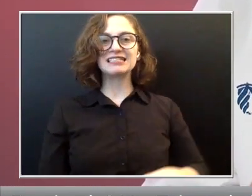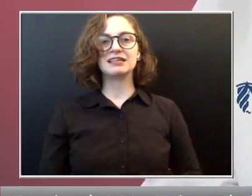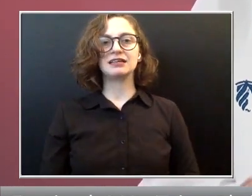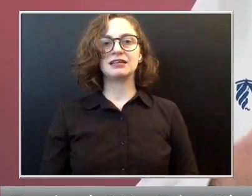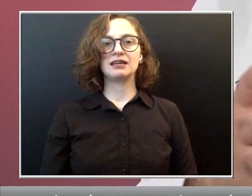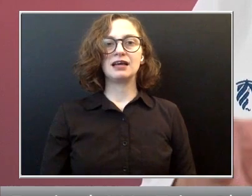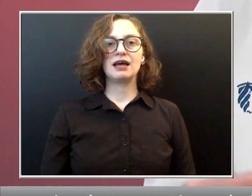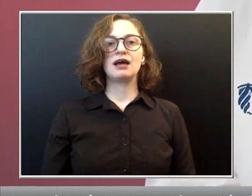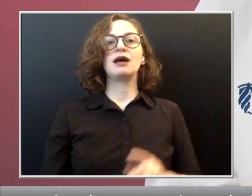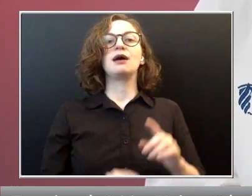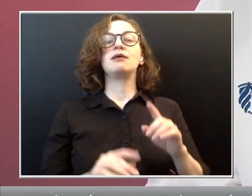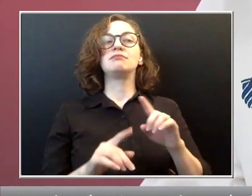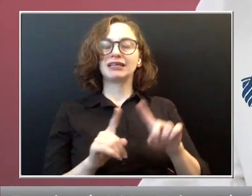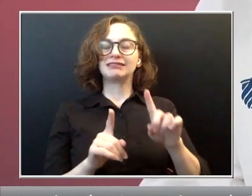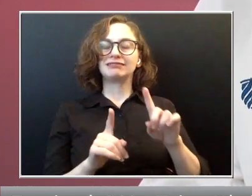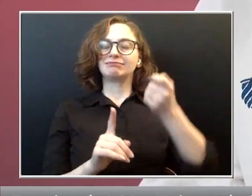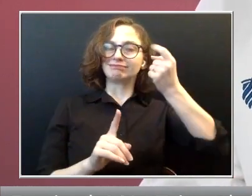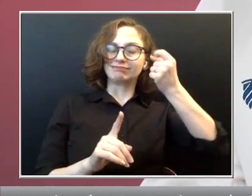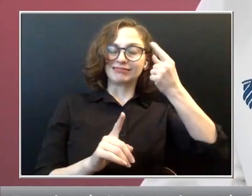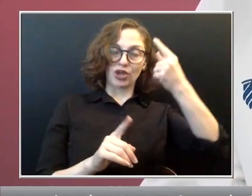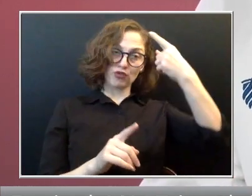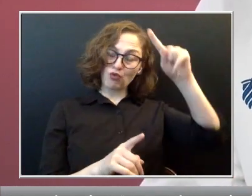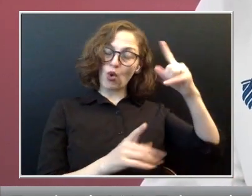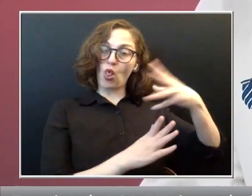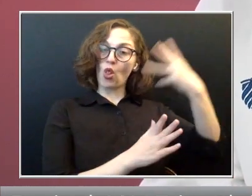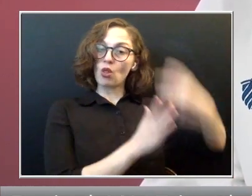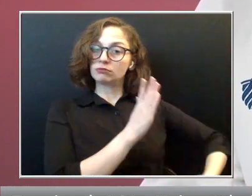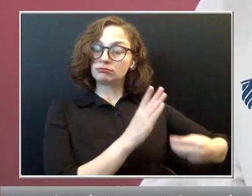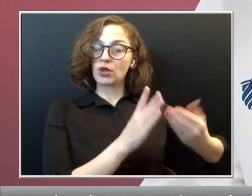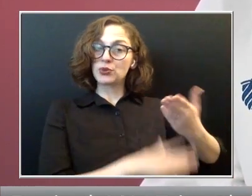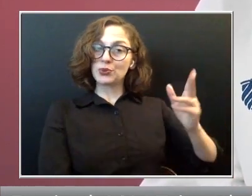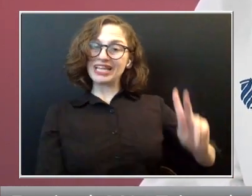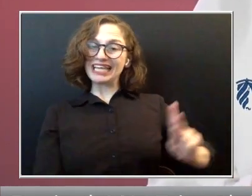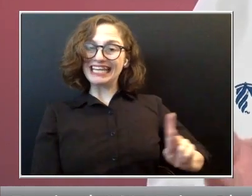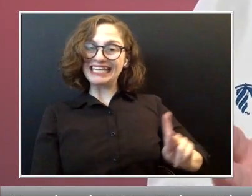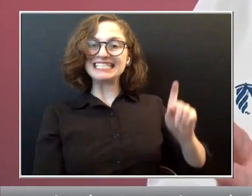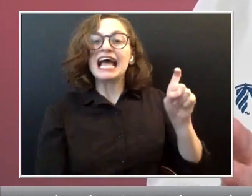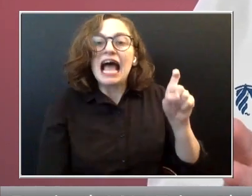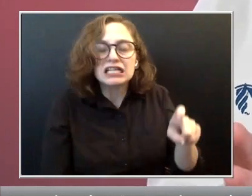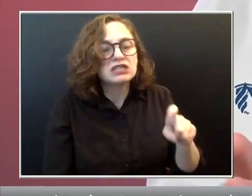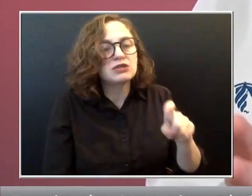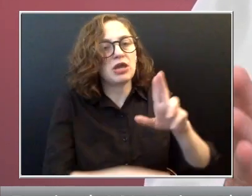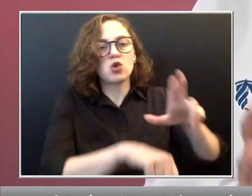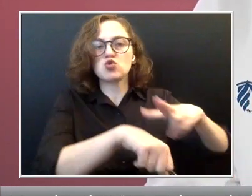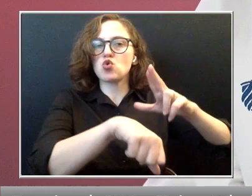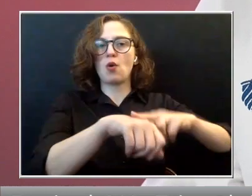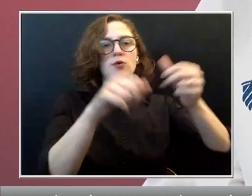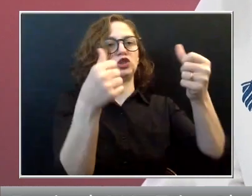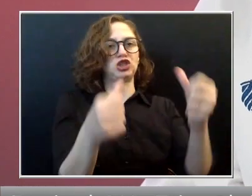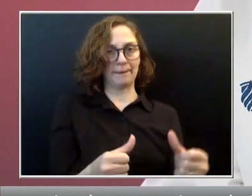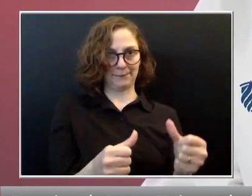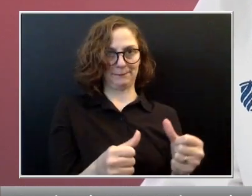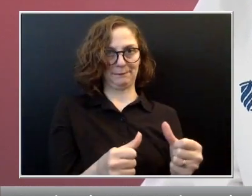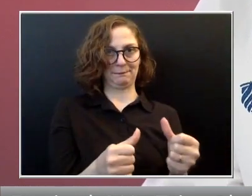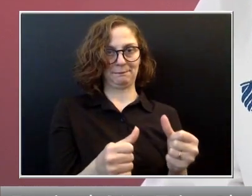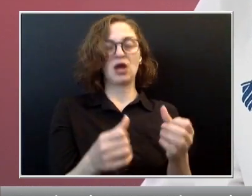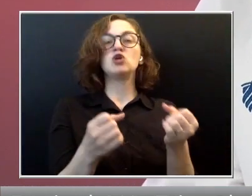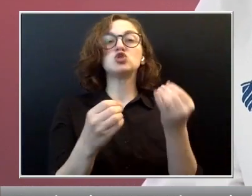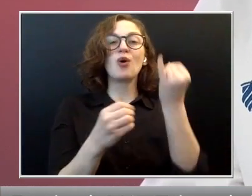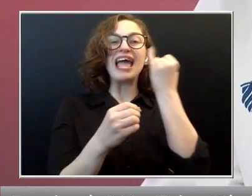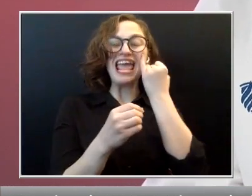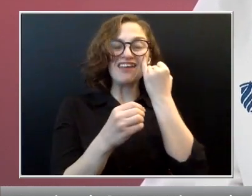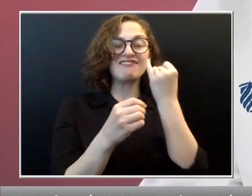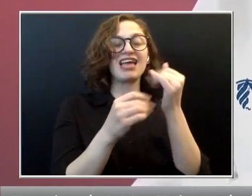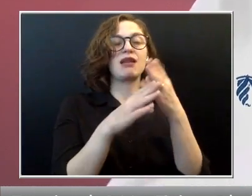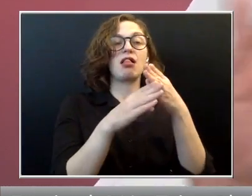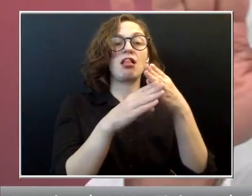shape, in its native form. So anything that will cause this protein to break down will lead to entrapment of this protein,